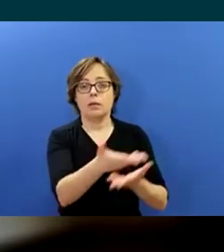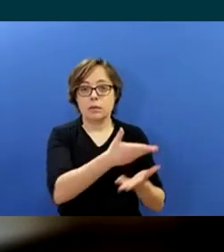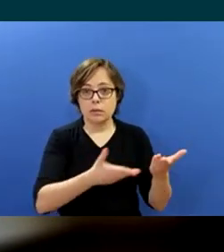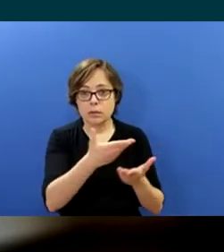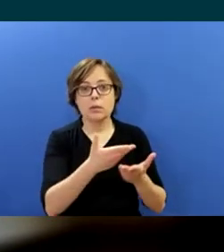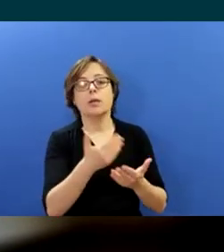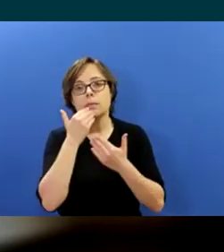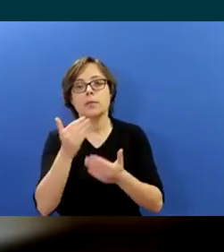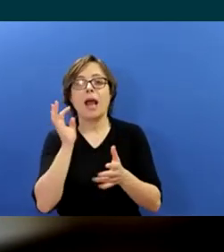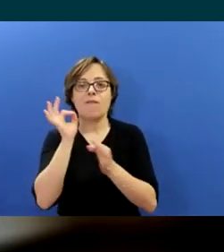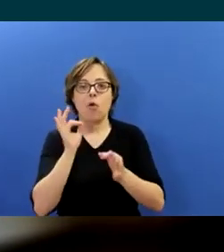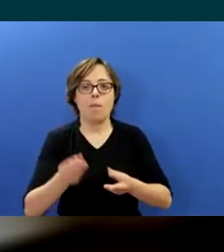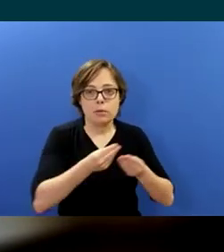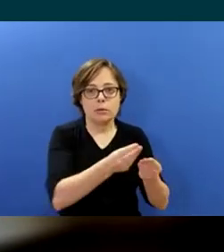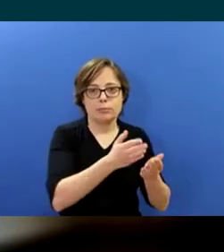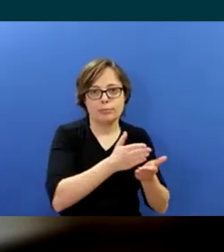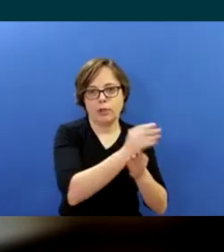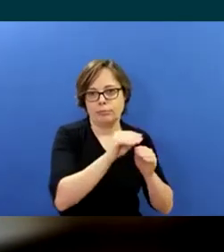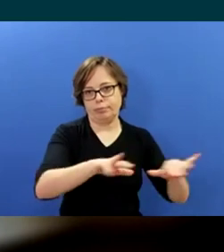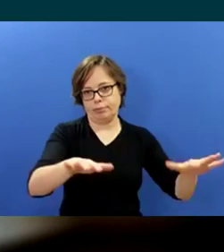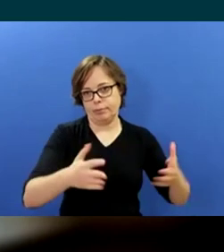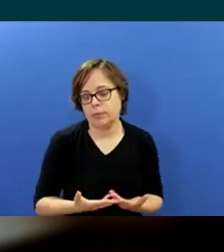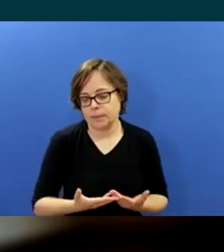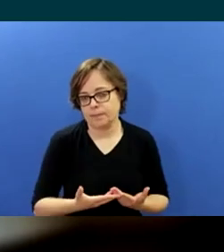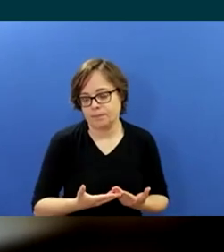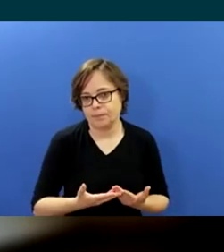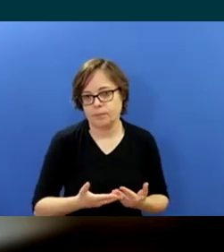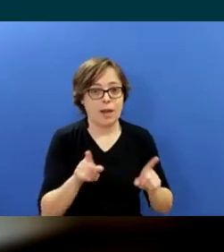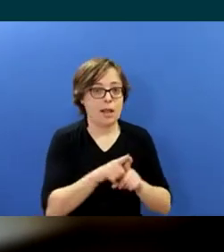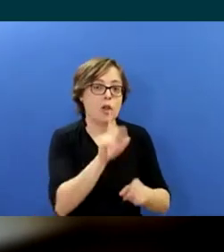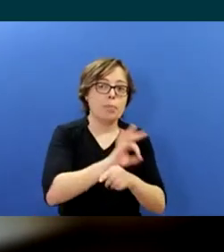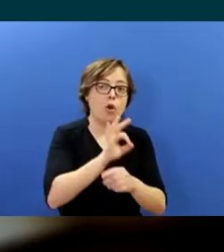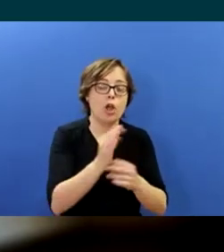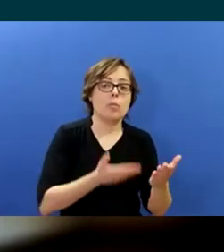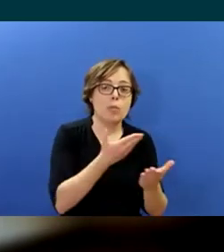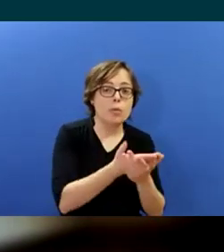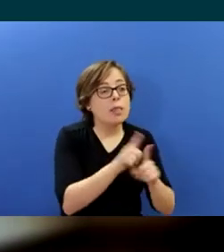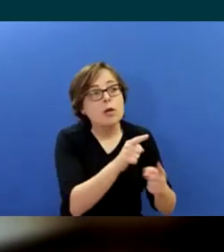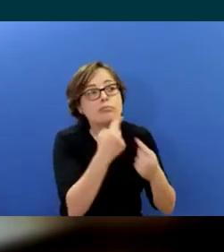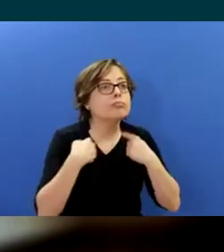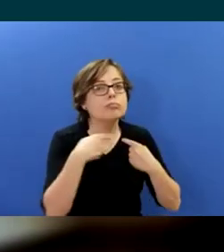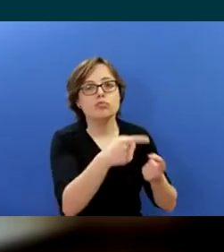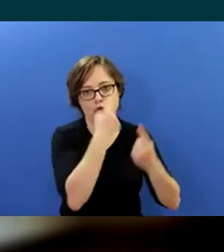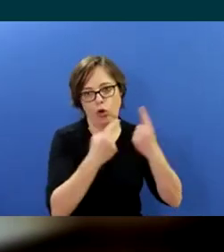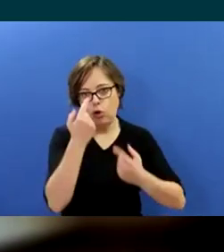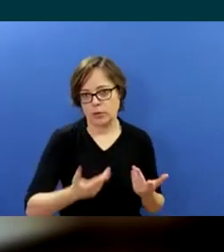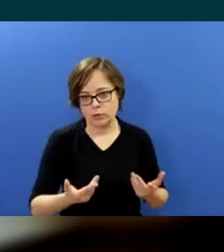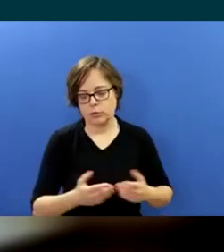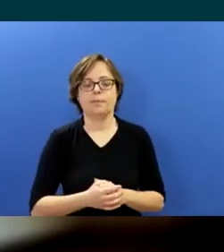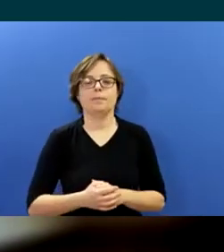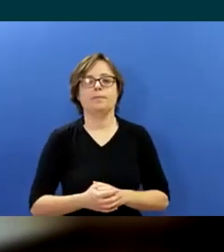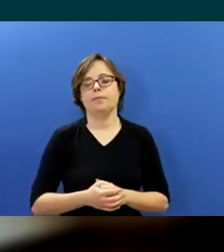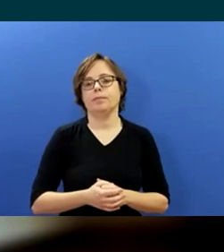can then propose the project and to get feedbacks and to make these rounds of evolving